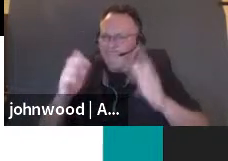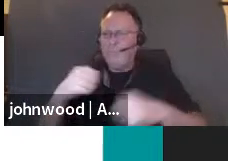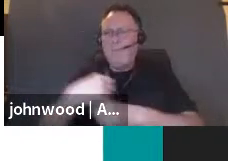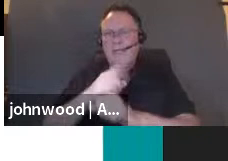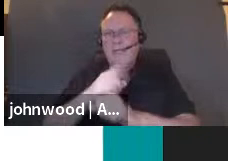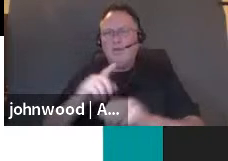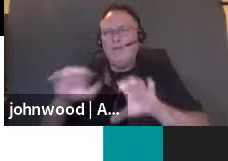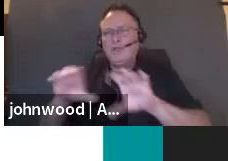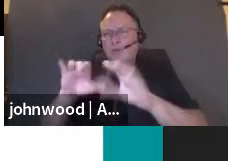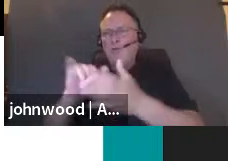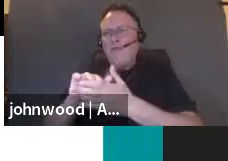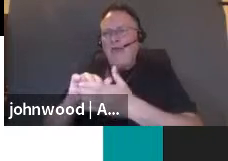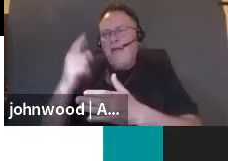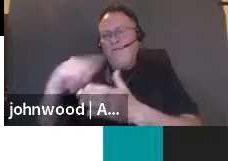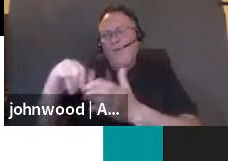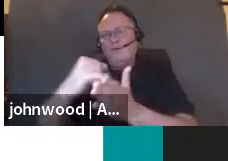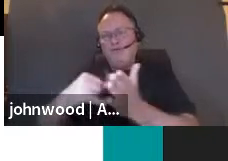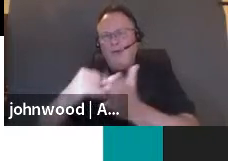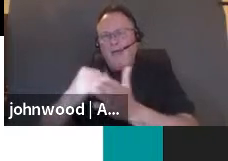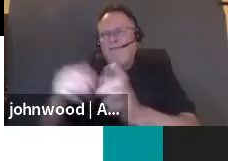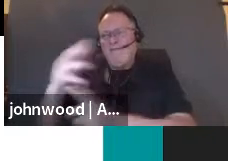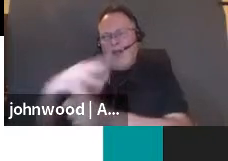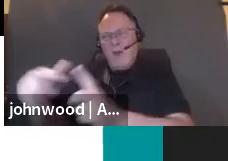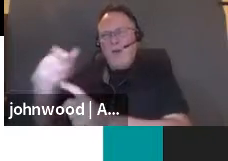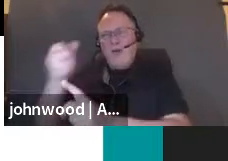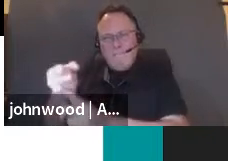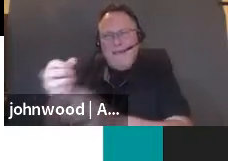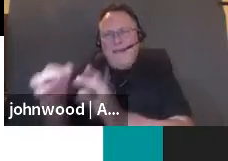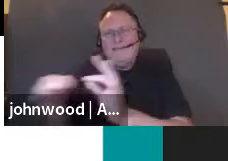our draft supplemental environmental impact statement.